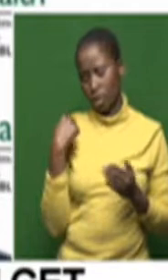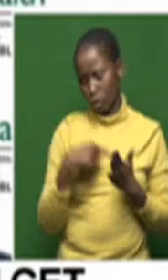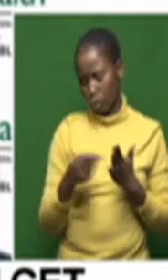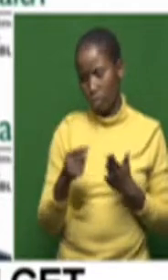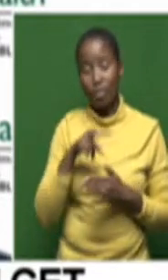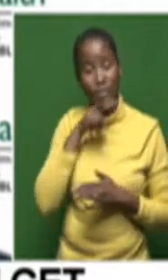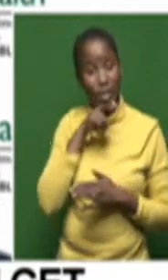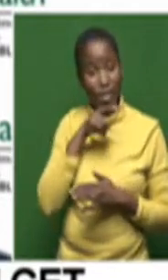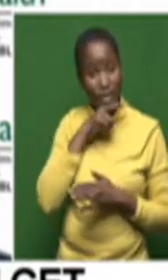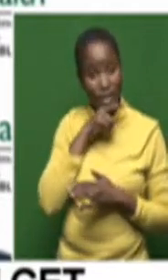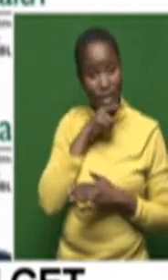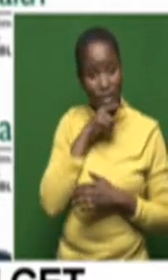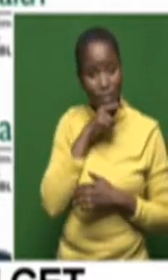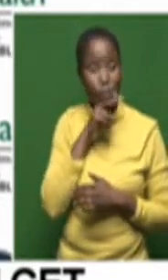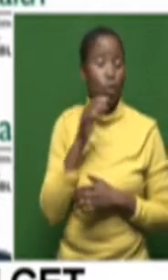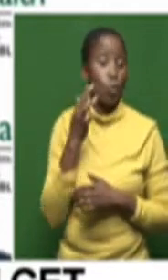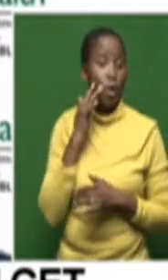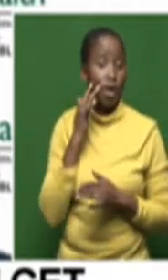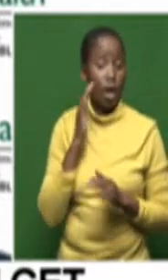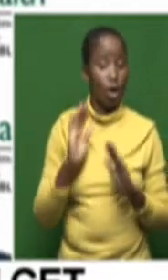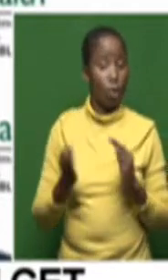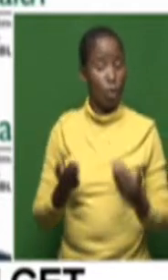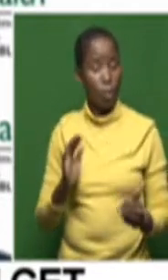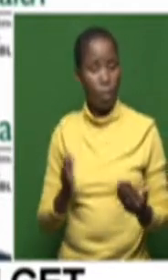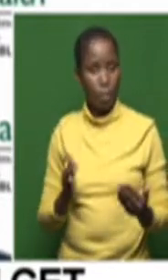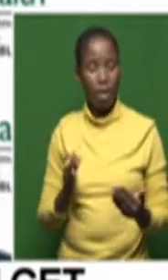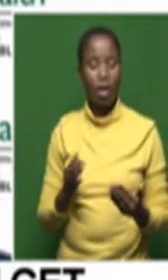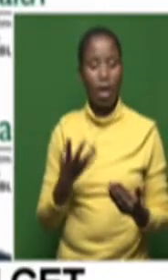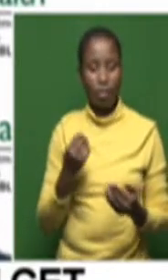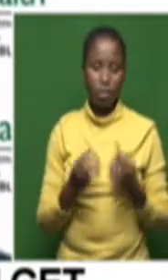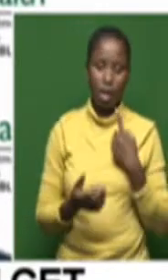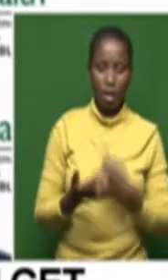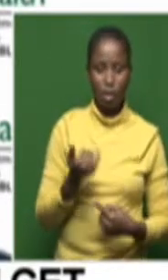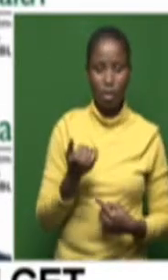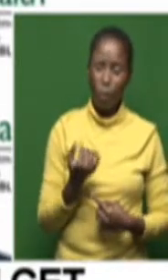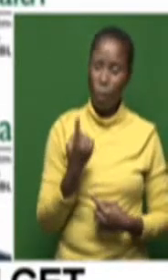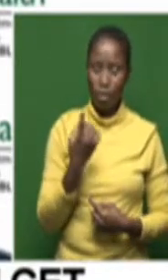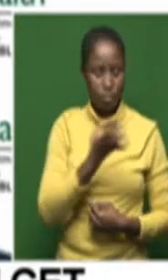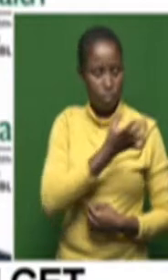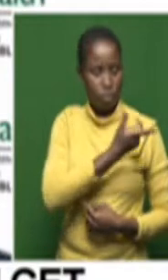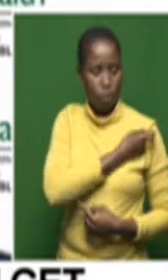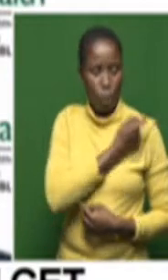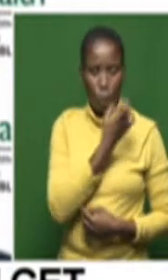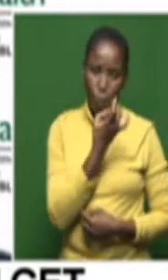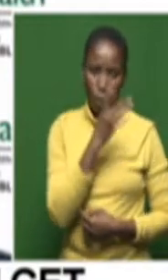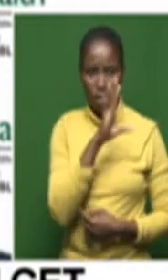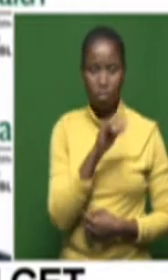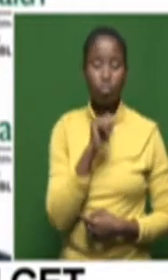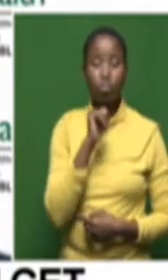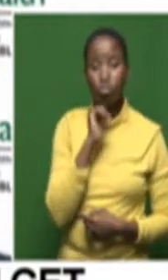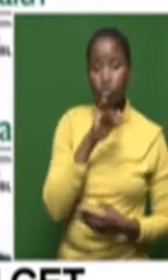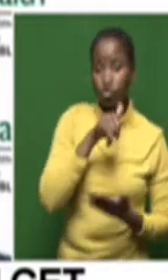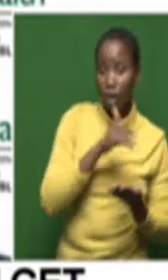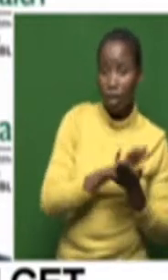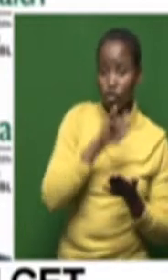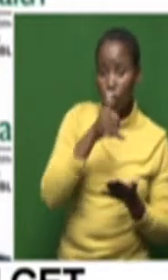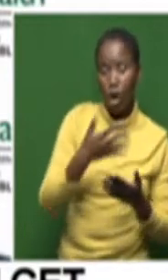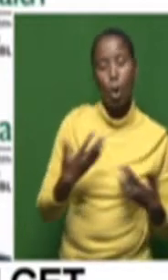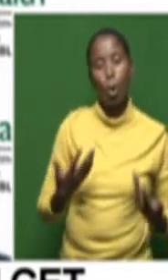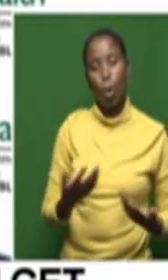That we are now 1 million more people have received at least one jab of either of the two